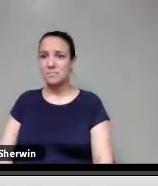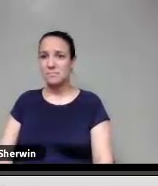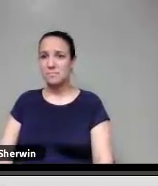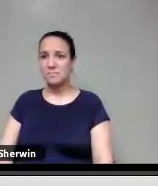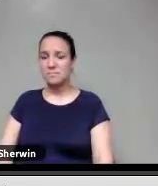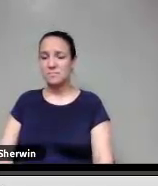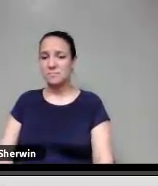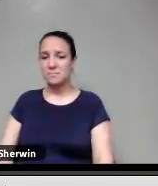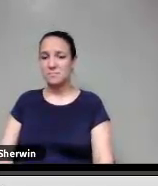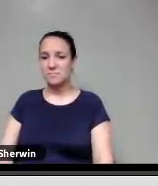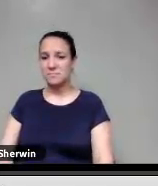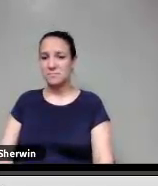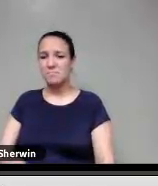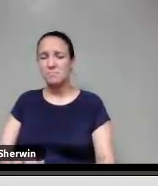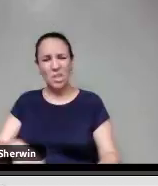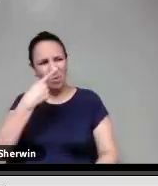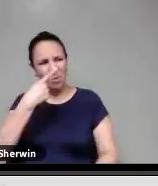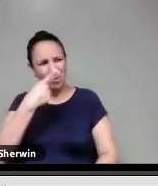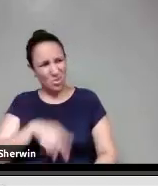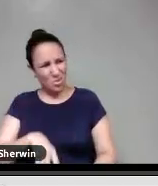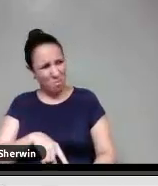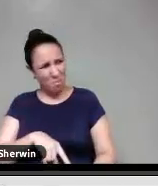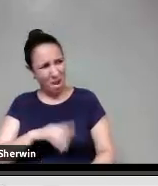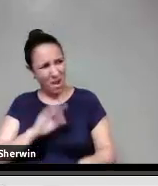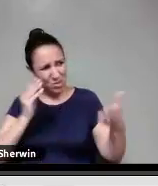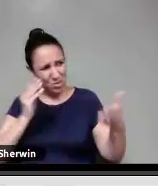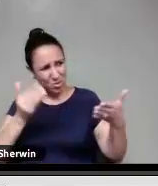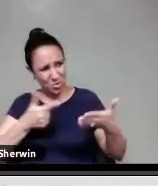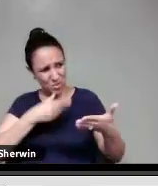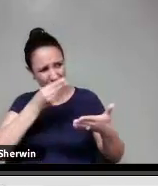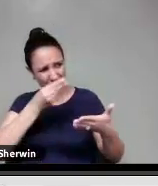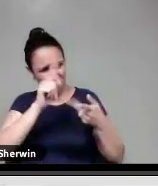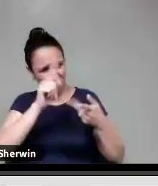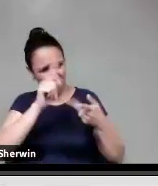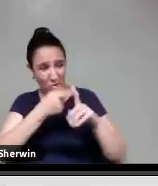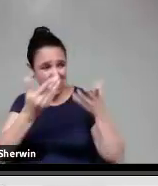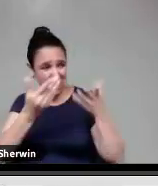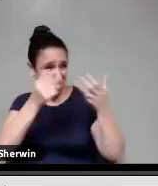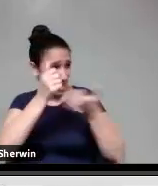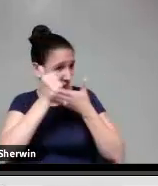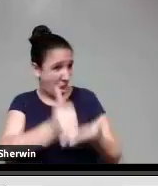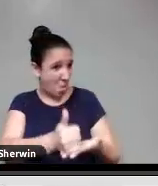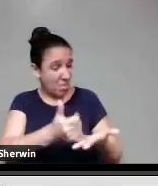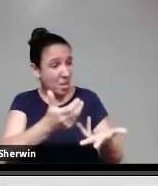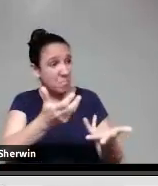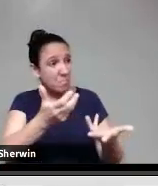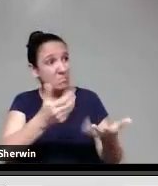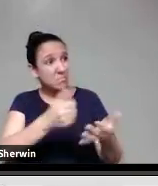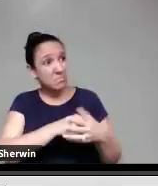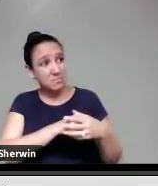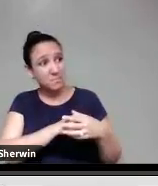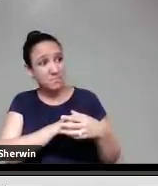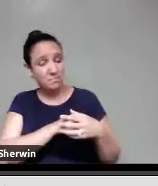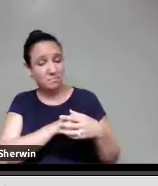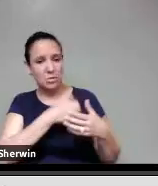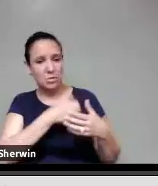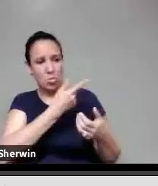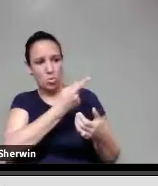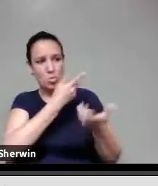you and say, would you mind introducing me to a few of your friends just so we can see how we could help them at the library? And then that trust, you get